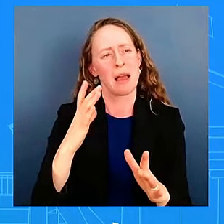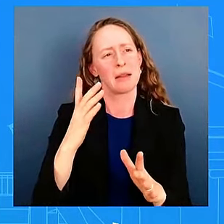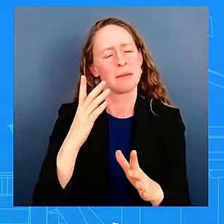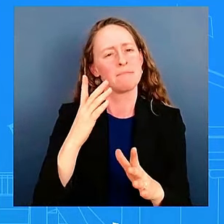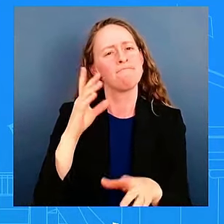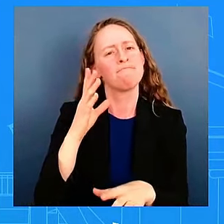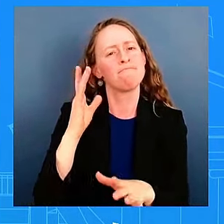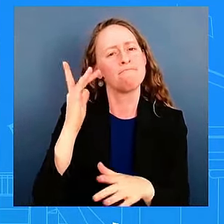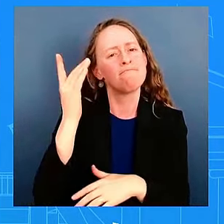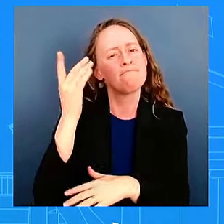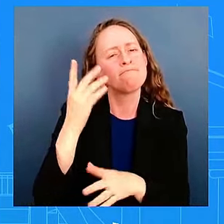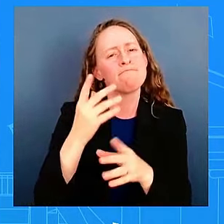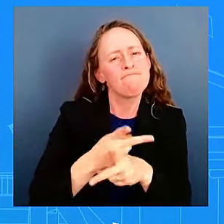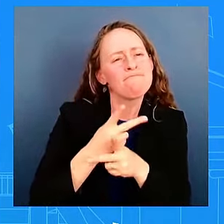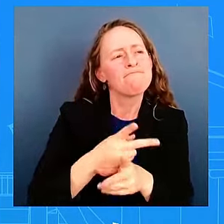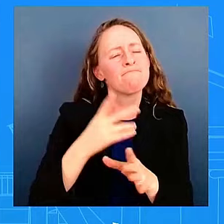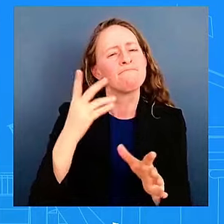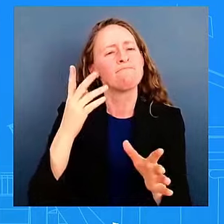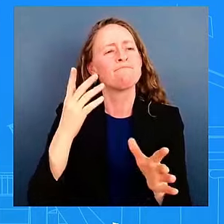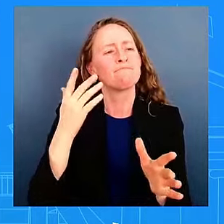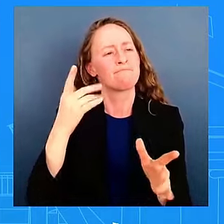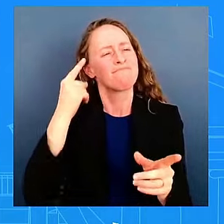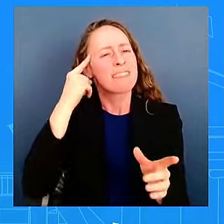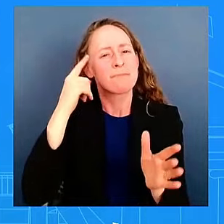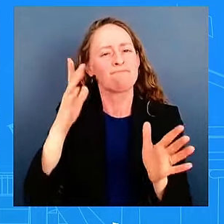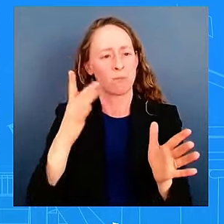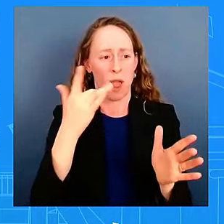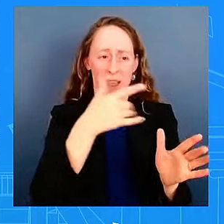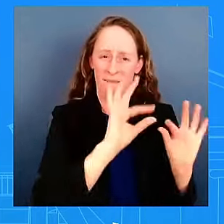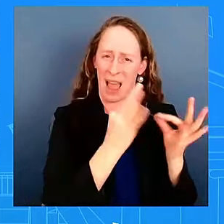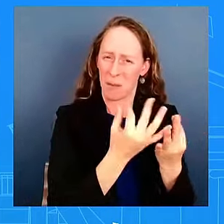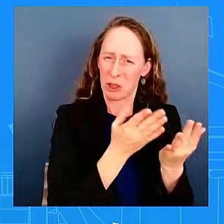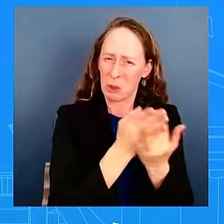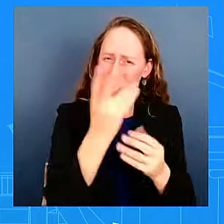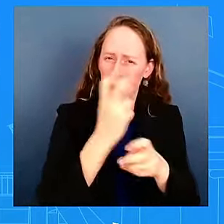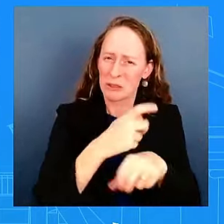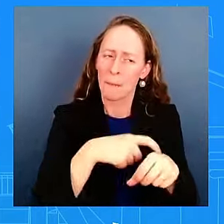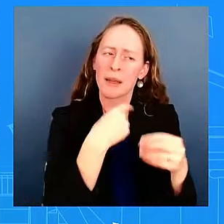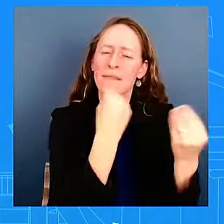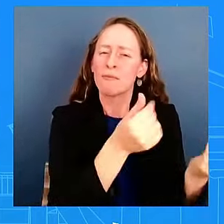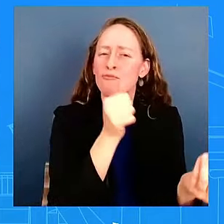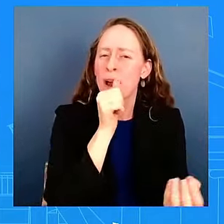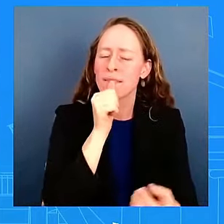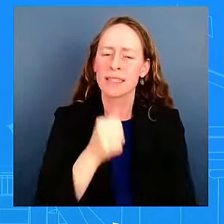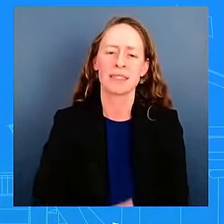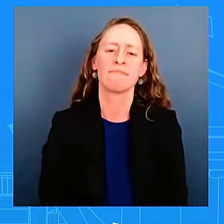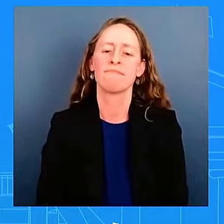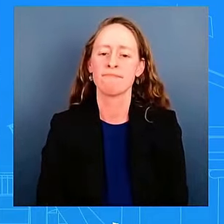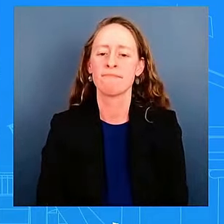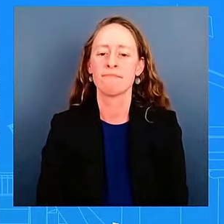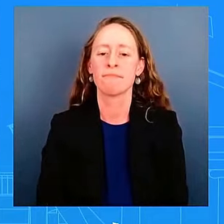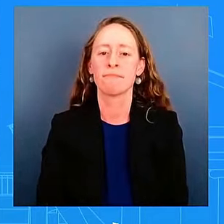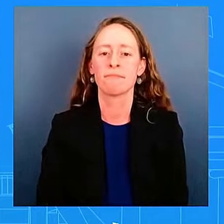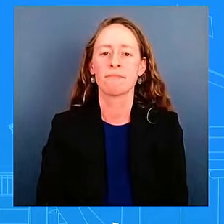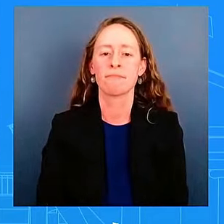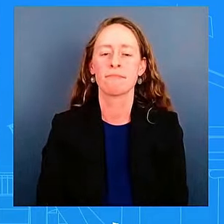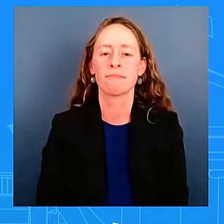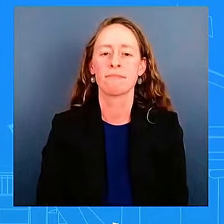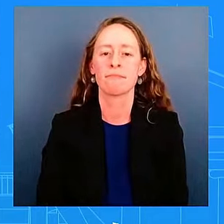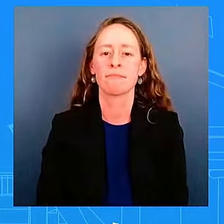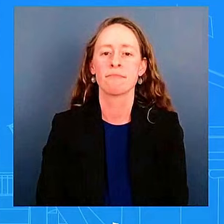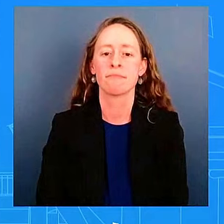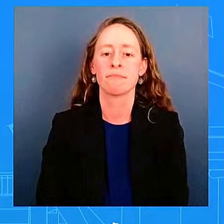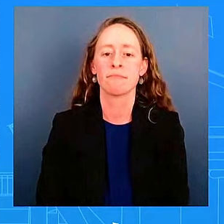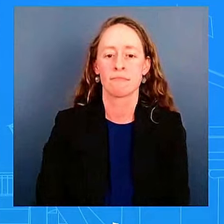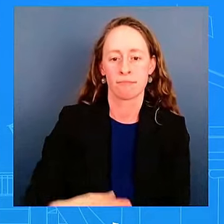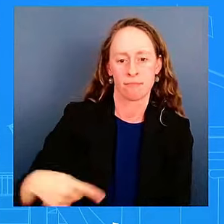that. And then lastly, the president last night said it's time for everyone in the political space to tone it down, to cool the political rhetoric. Does the president